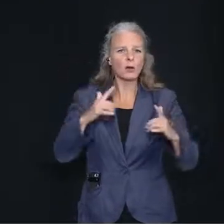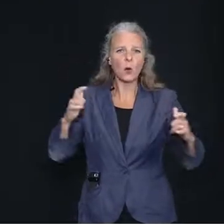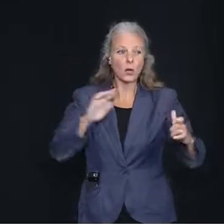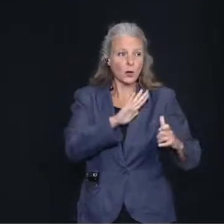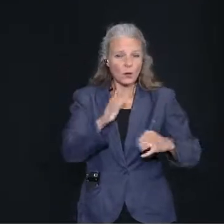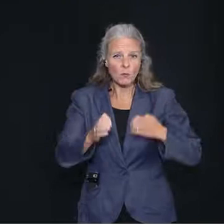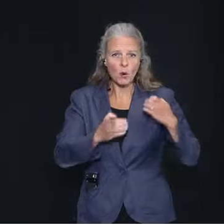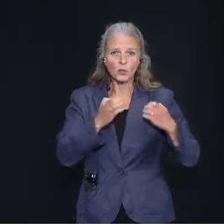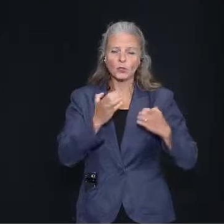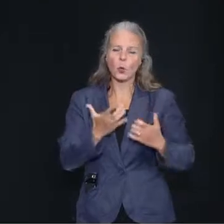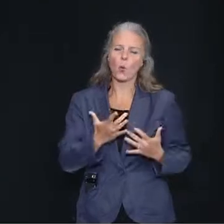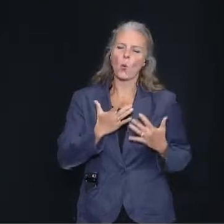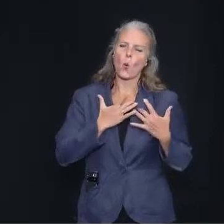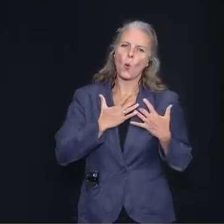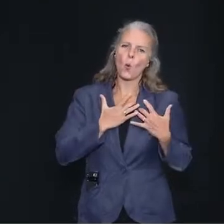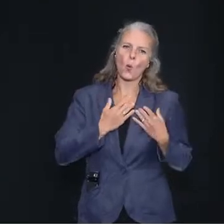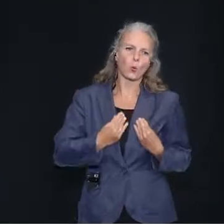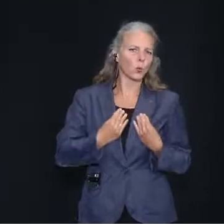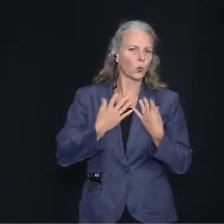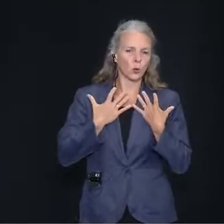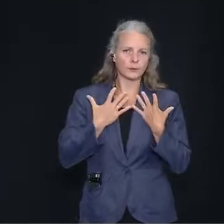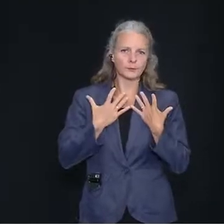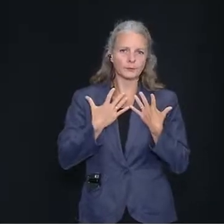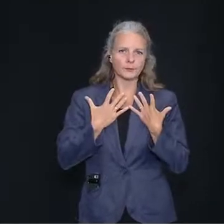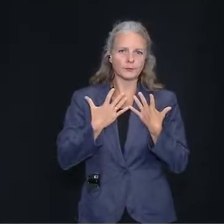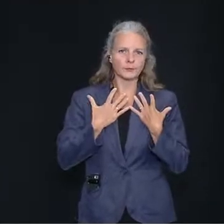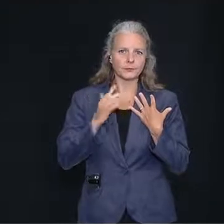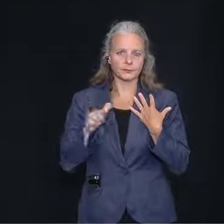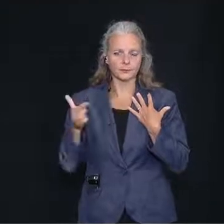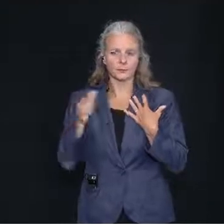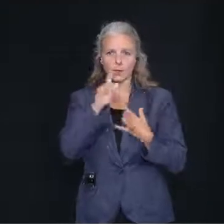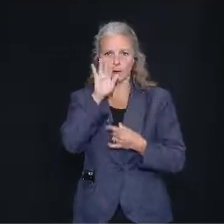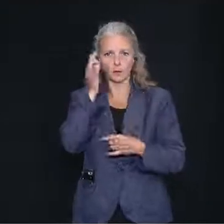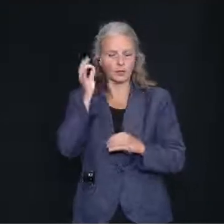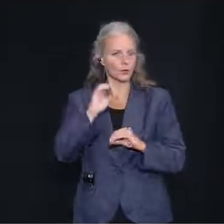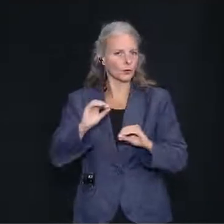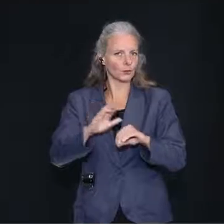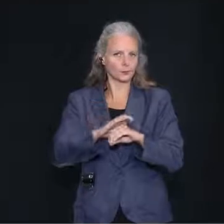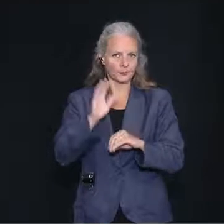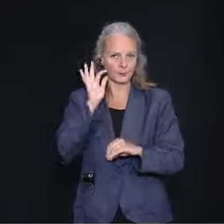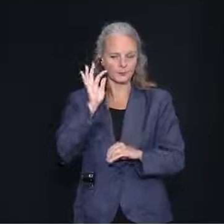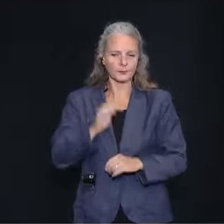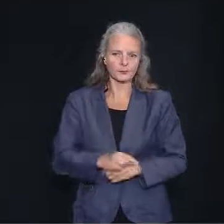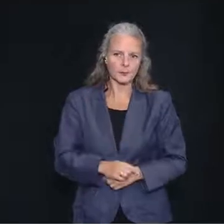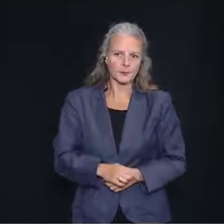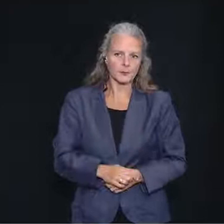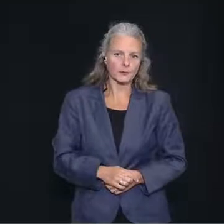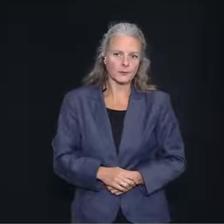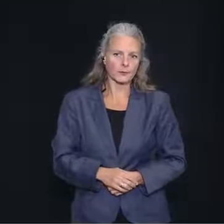that touched me deeply. Dire, presque à la fin de cet intense